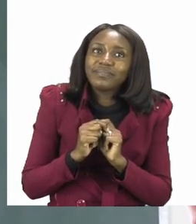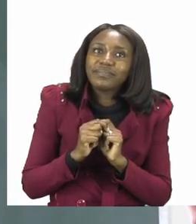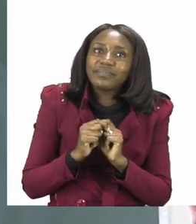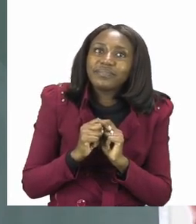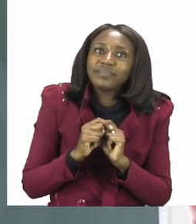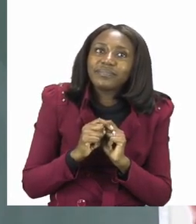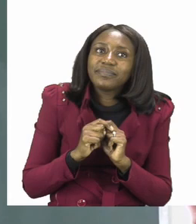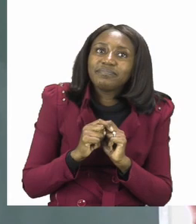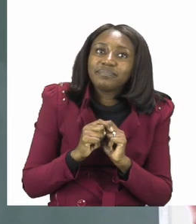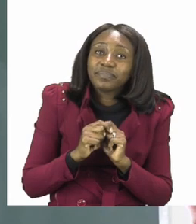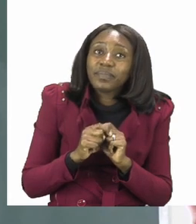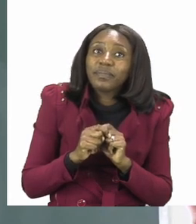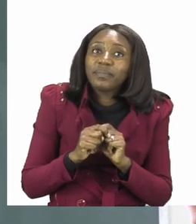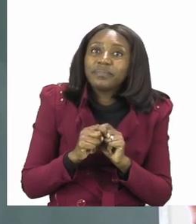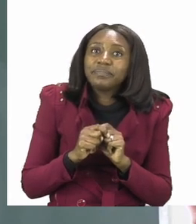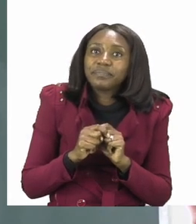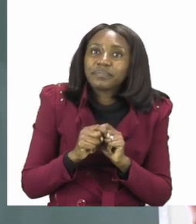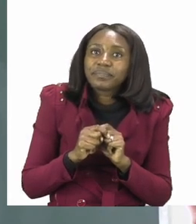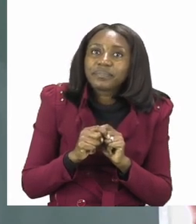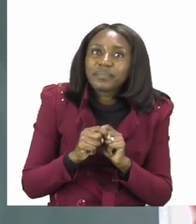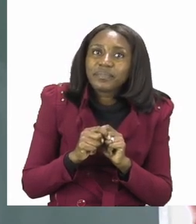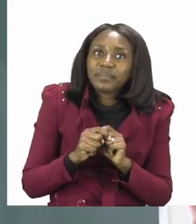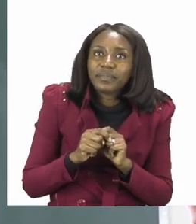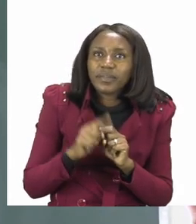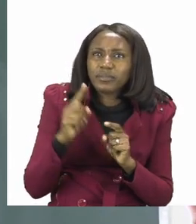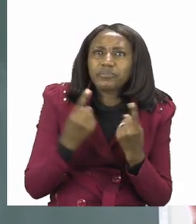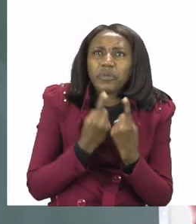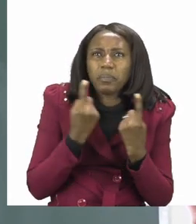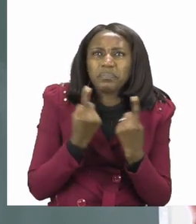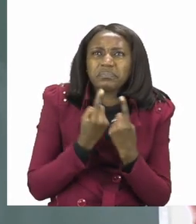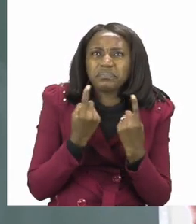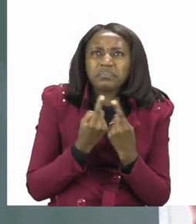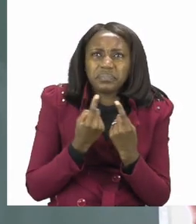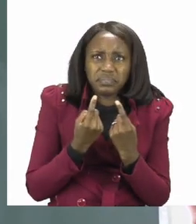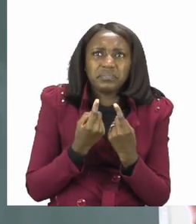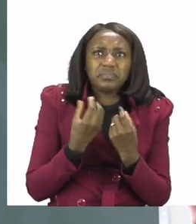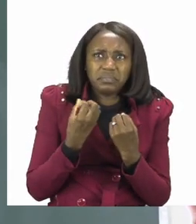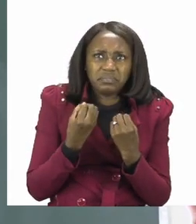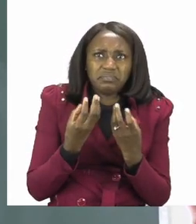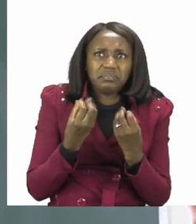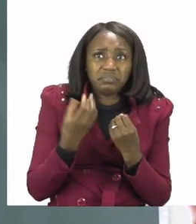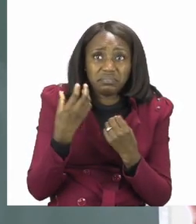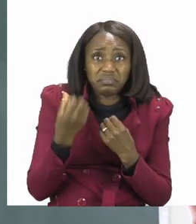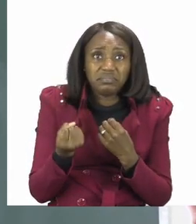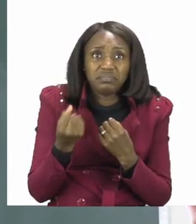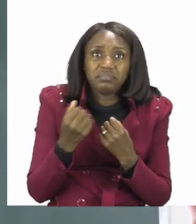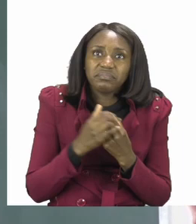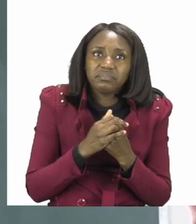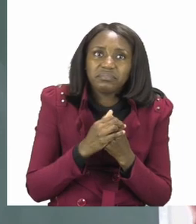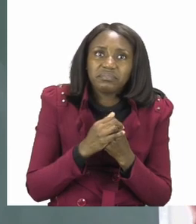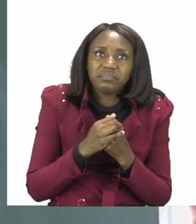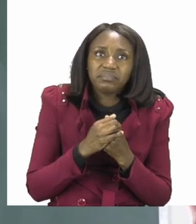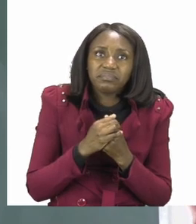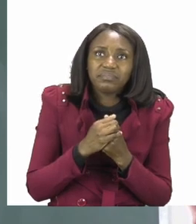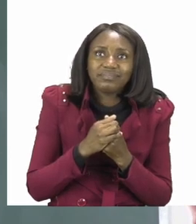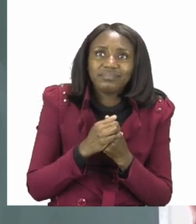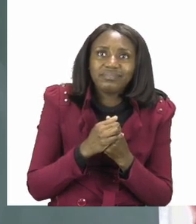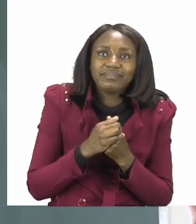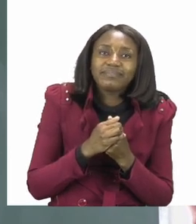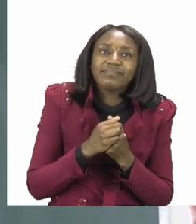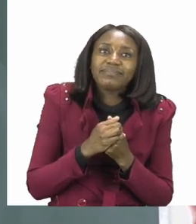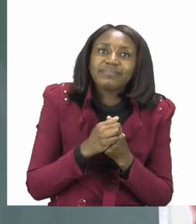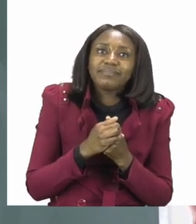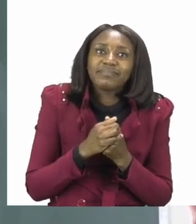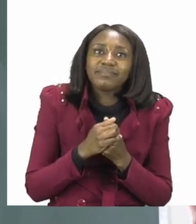cube. Now, this is actually a toy that most of us, when I mean us, I mean adults, grew up playing.